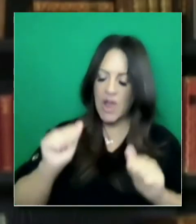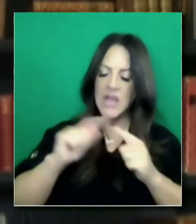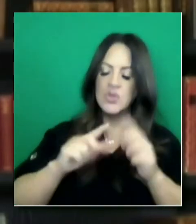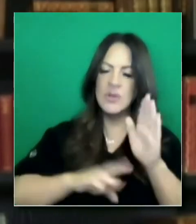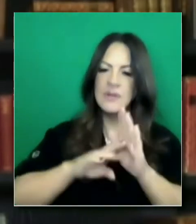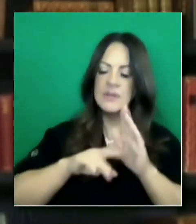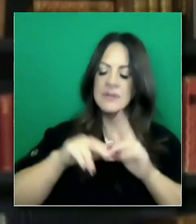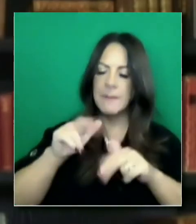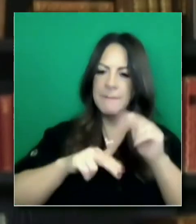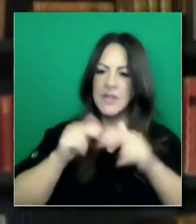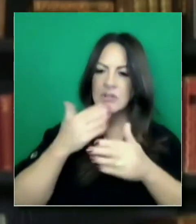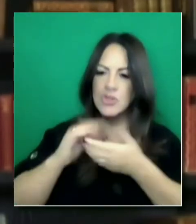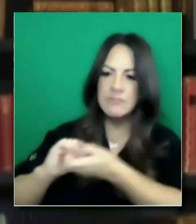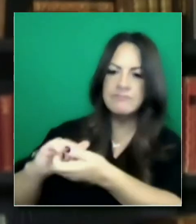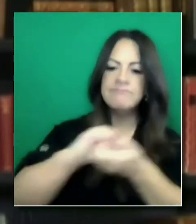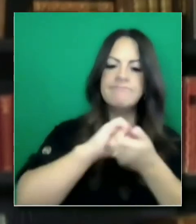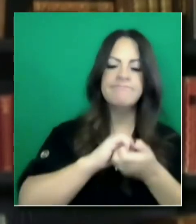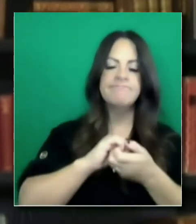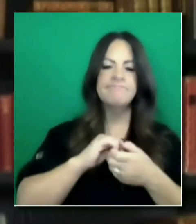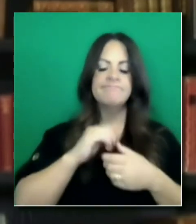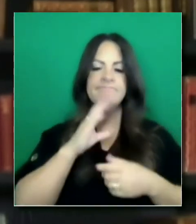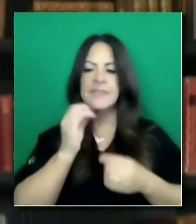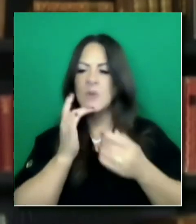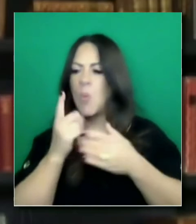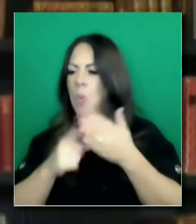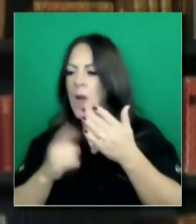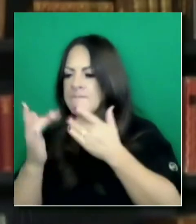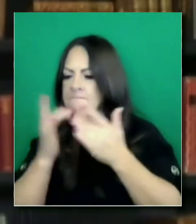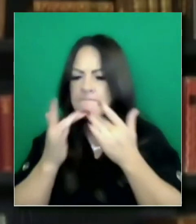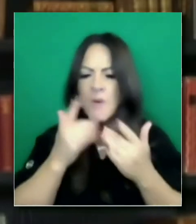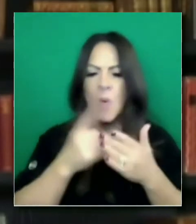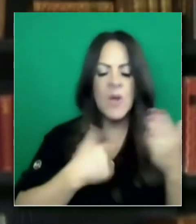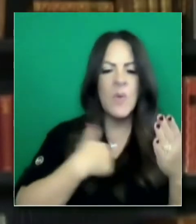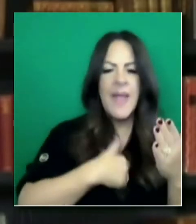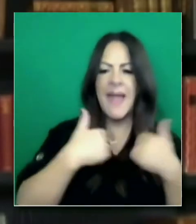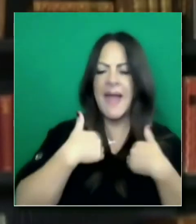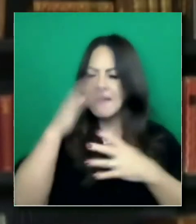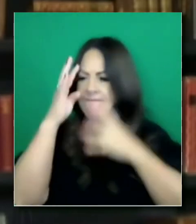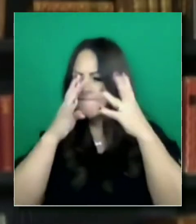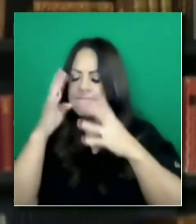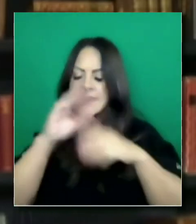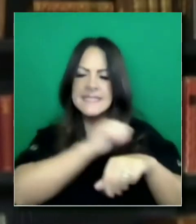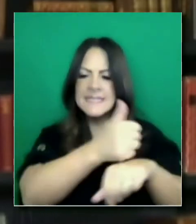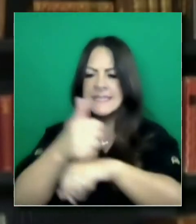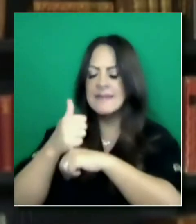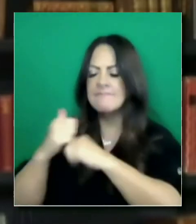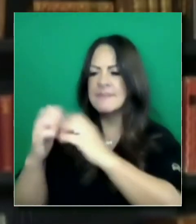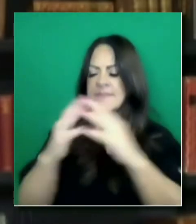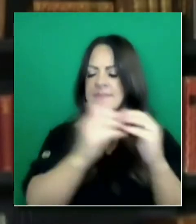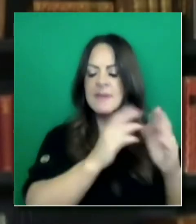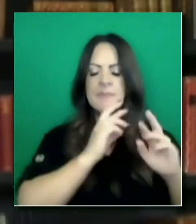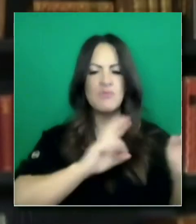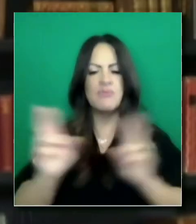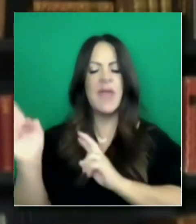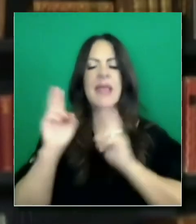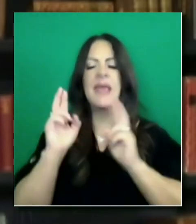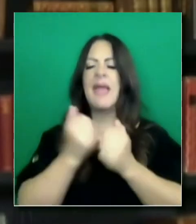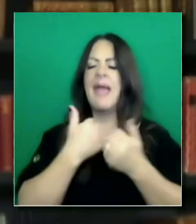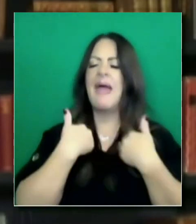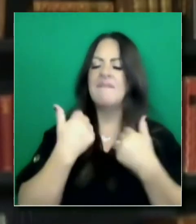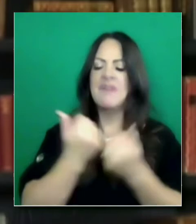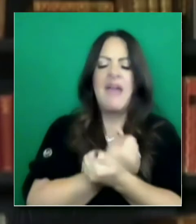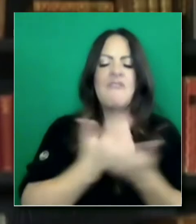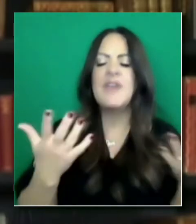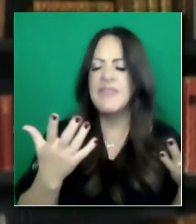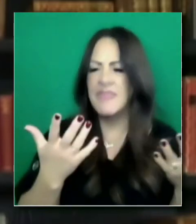and leveraging existing resources, which I hope broke through today in this presentation with the teams that we are